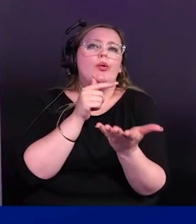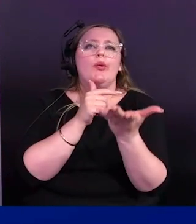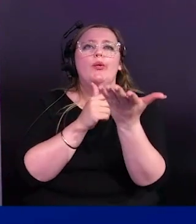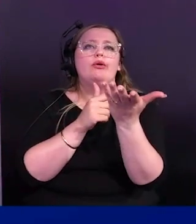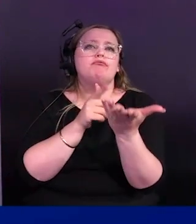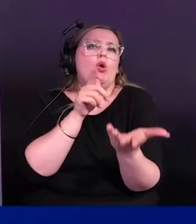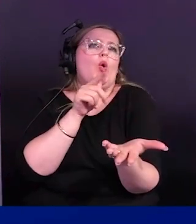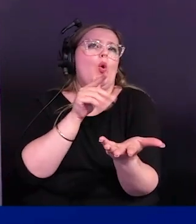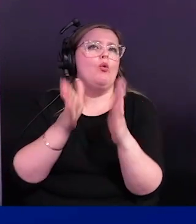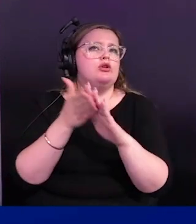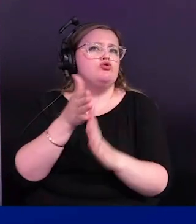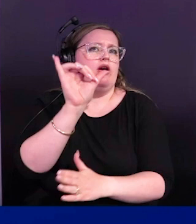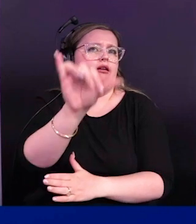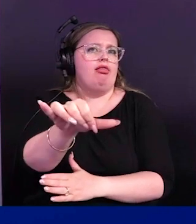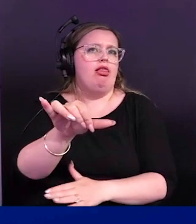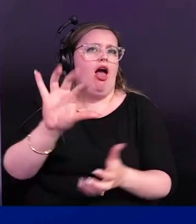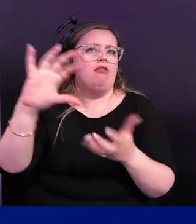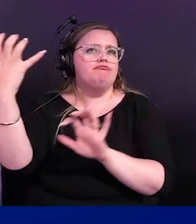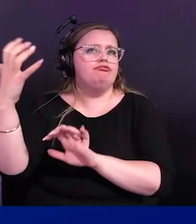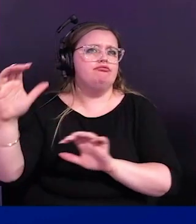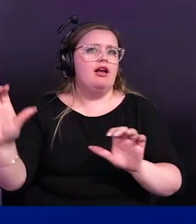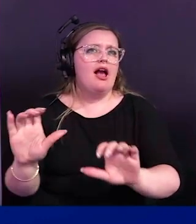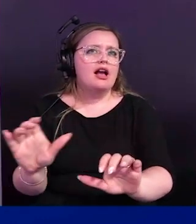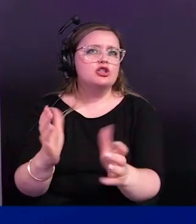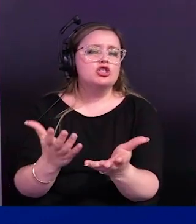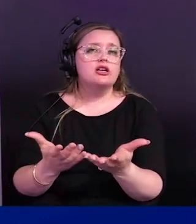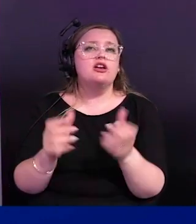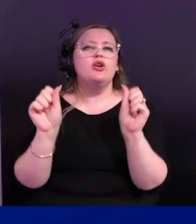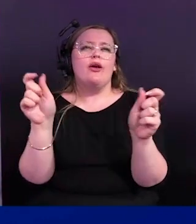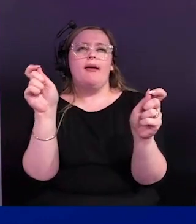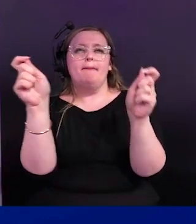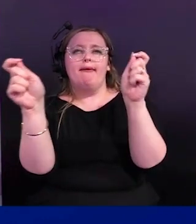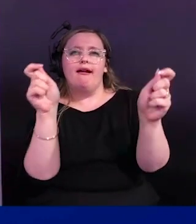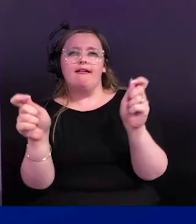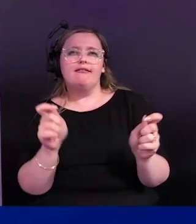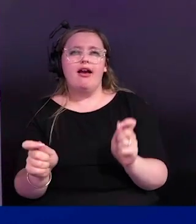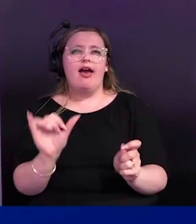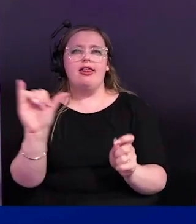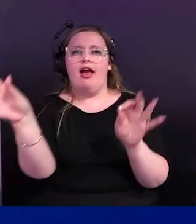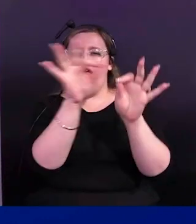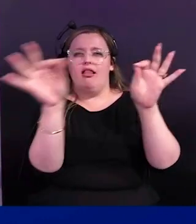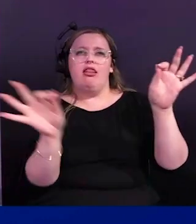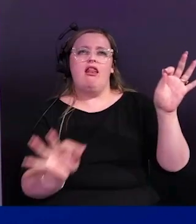running those destructive actions. And you can just modify your query as you need.